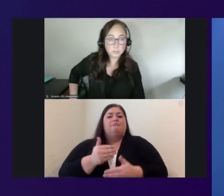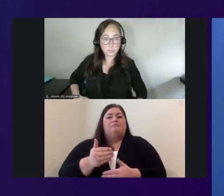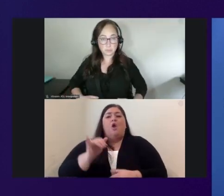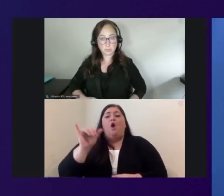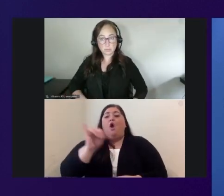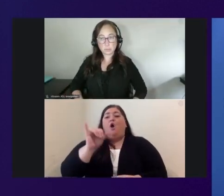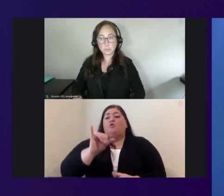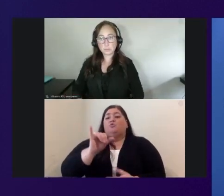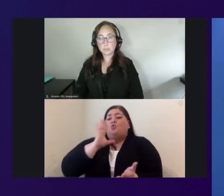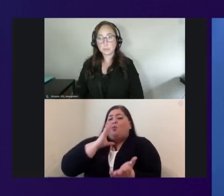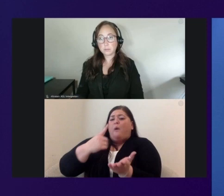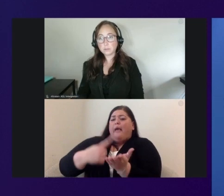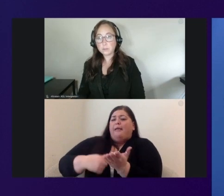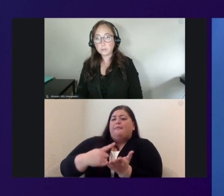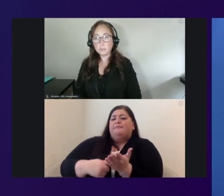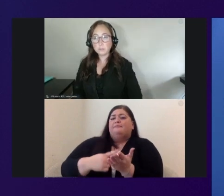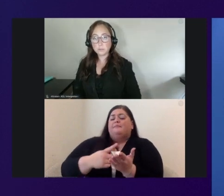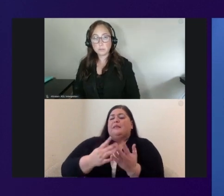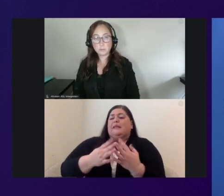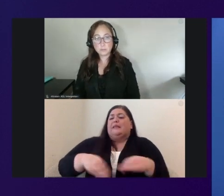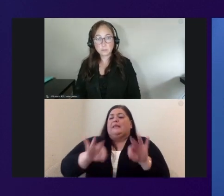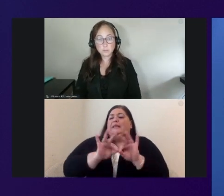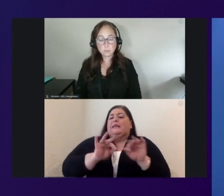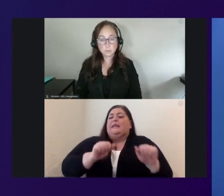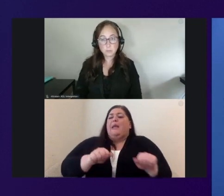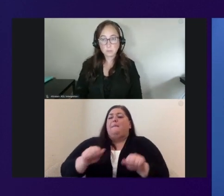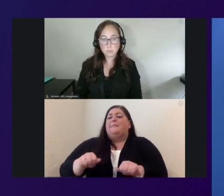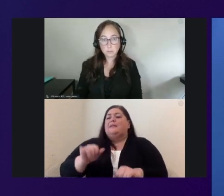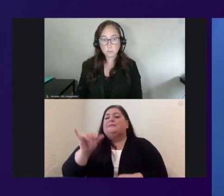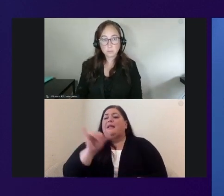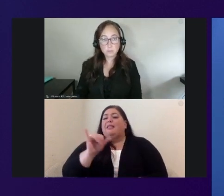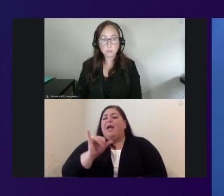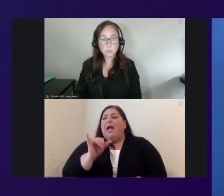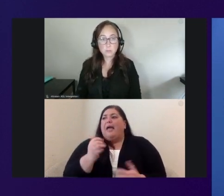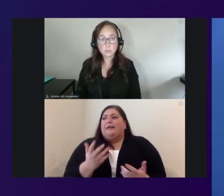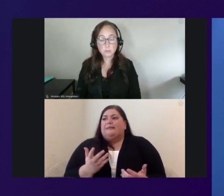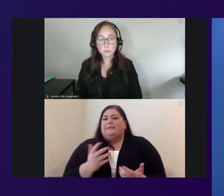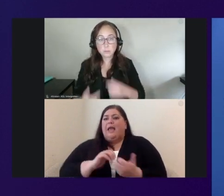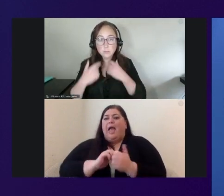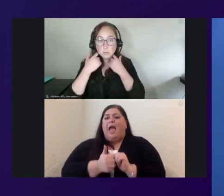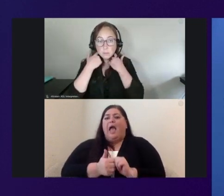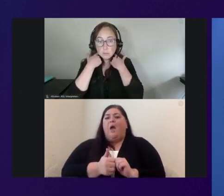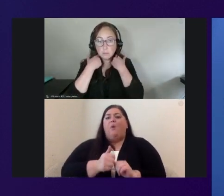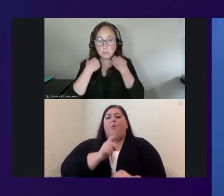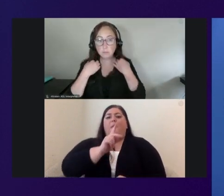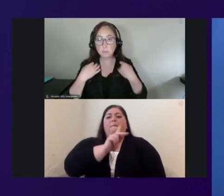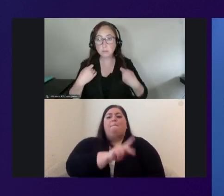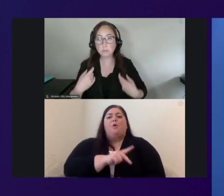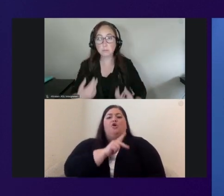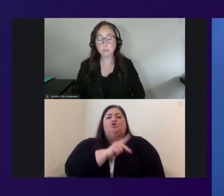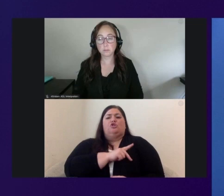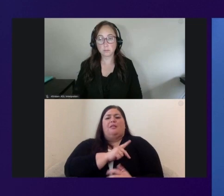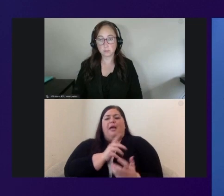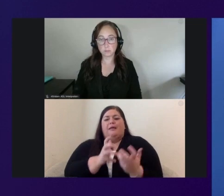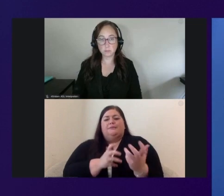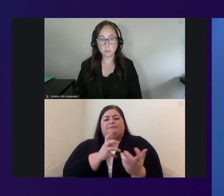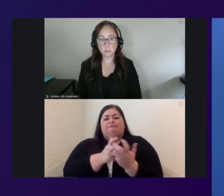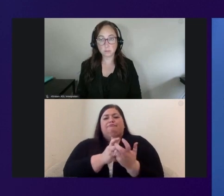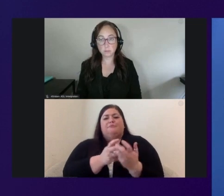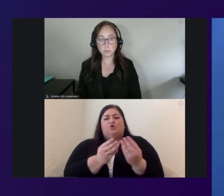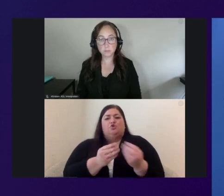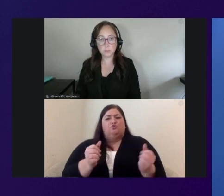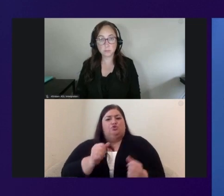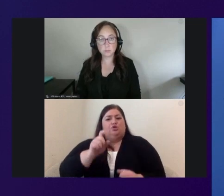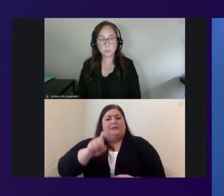talk about things, key capabilities like how personal and how personalized does the solution need to be? There are some end